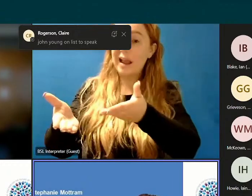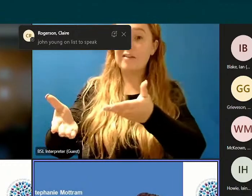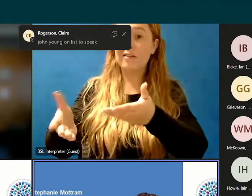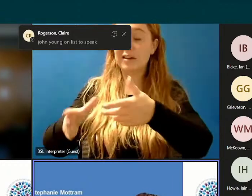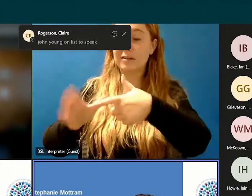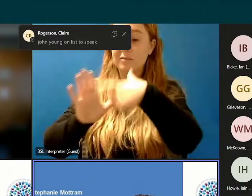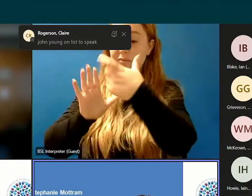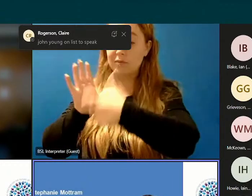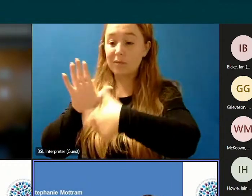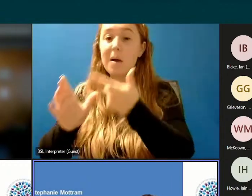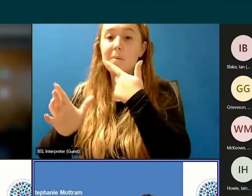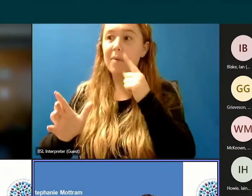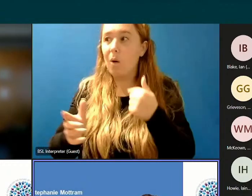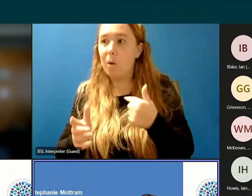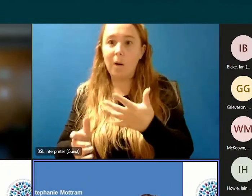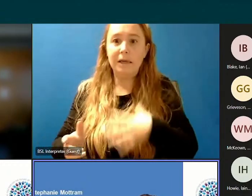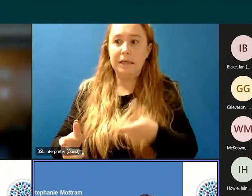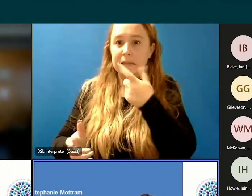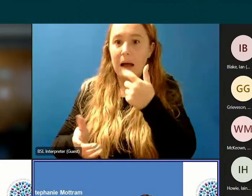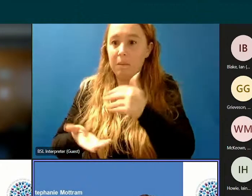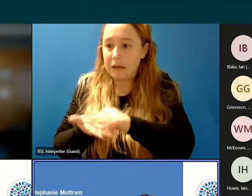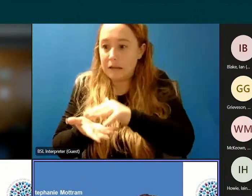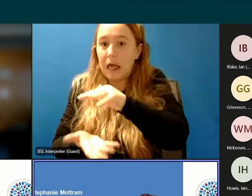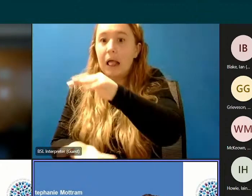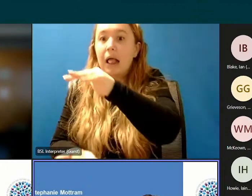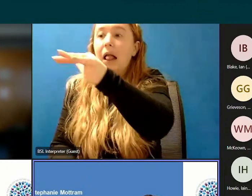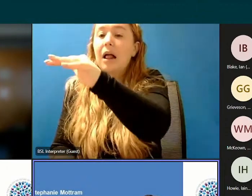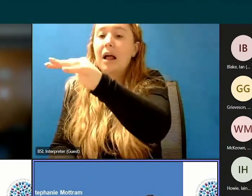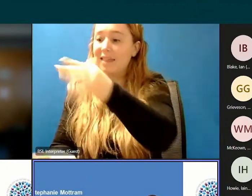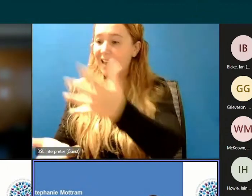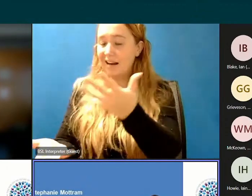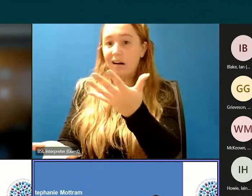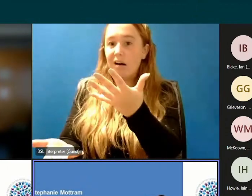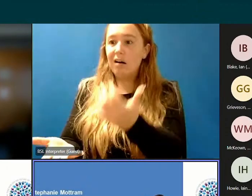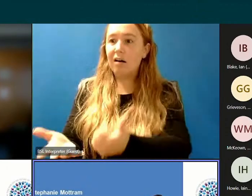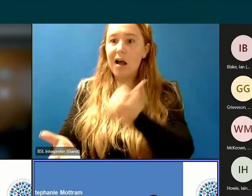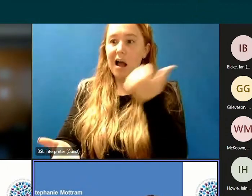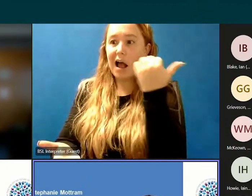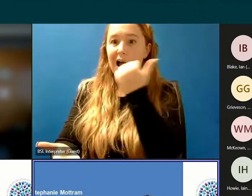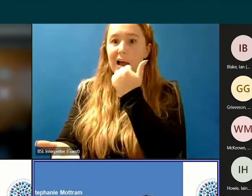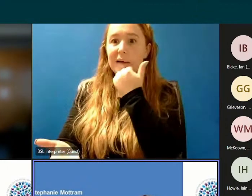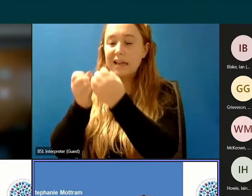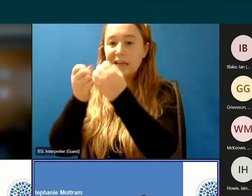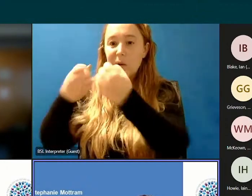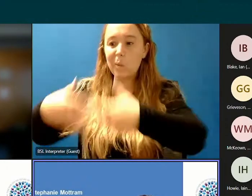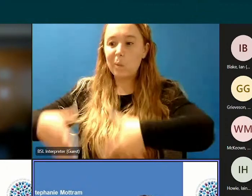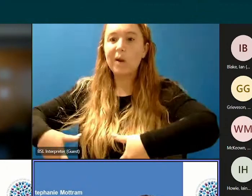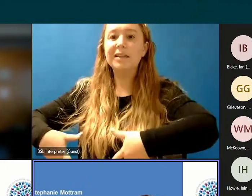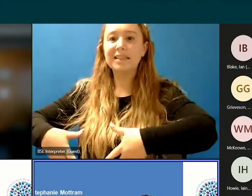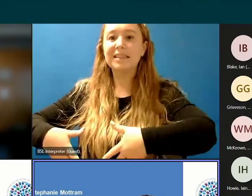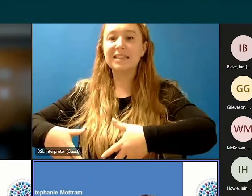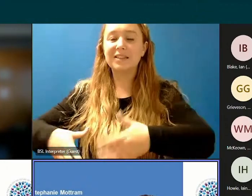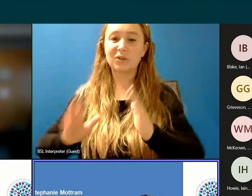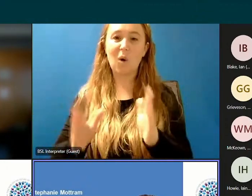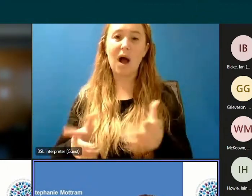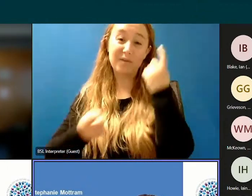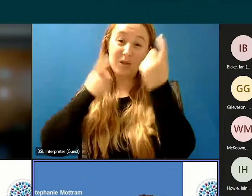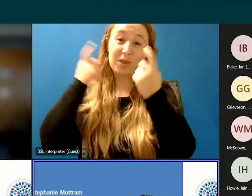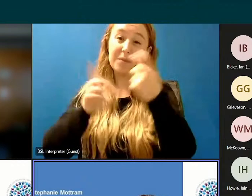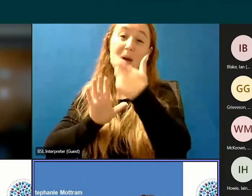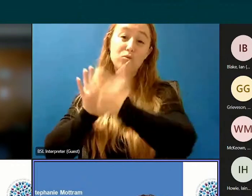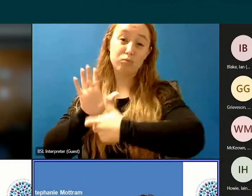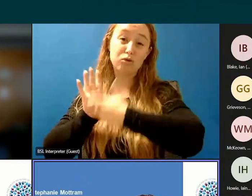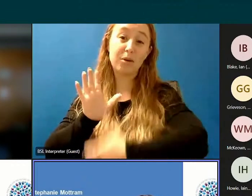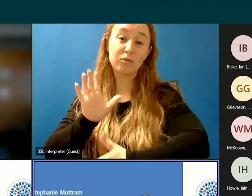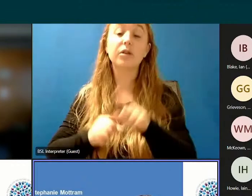in their cupboards, and I know you probably know people yourself that do that, whereby there's automatic prescriptions and there's no checks. But our